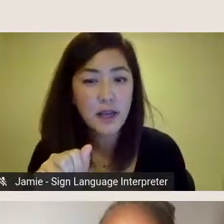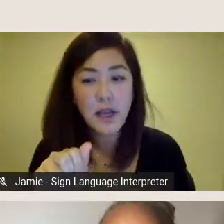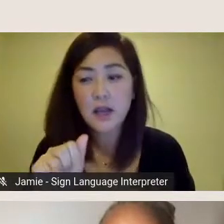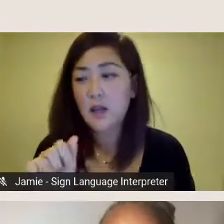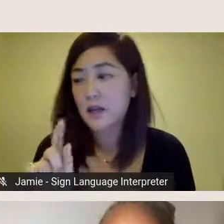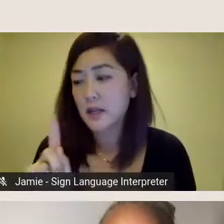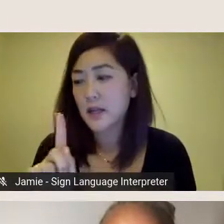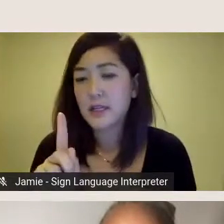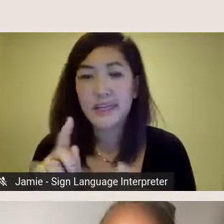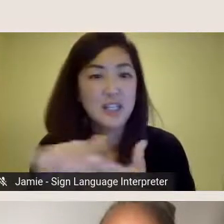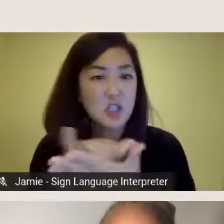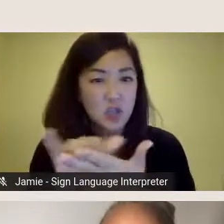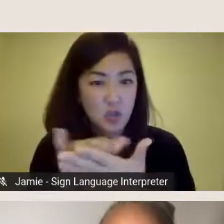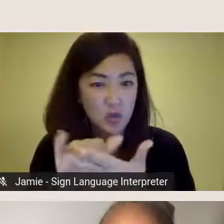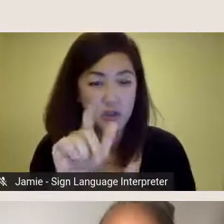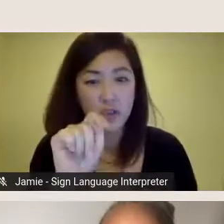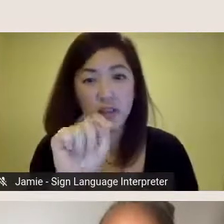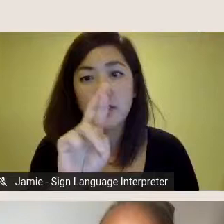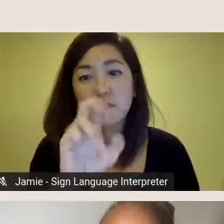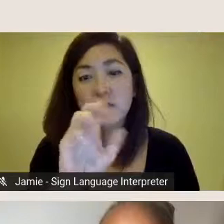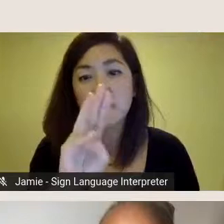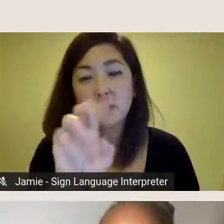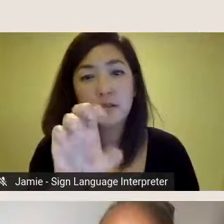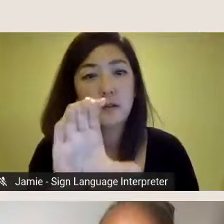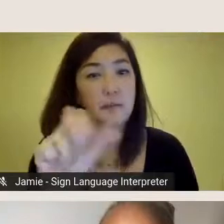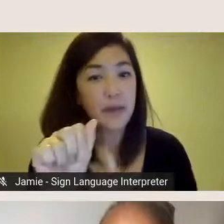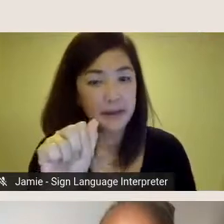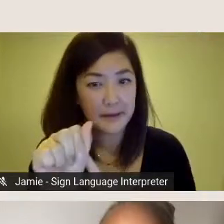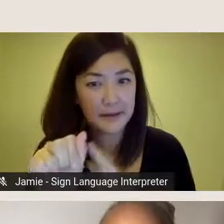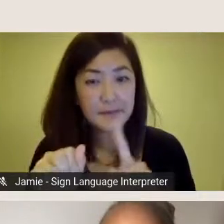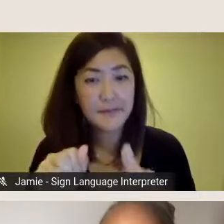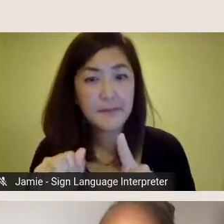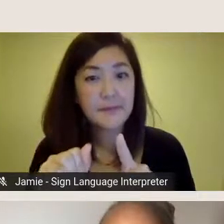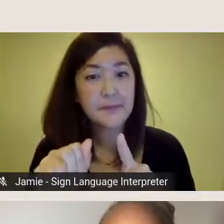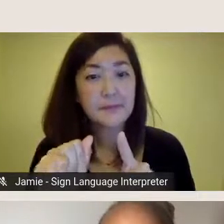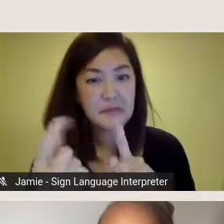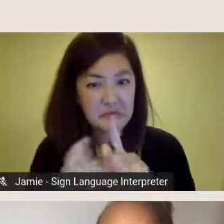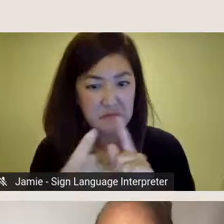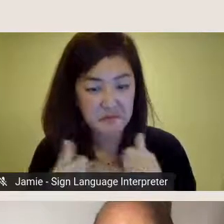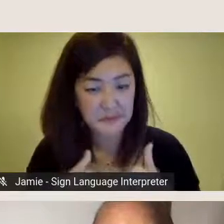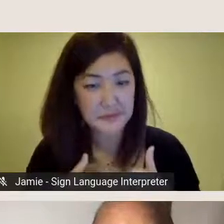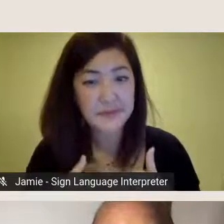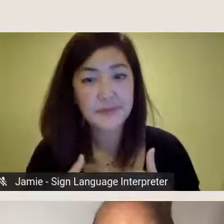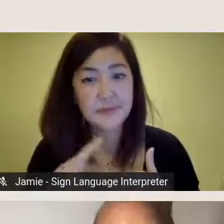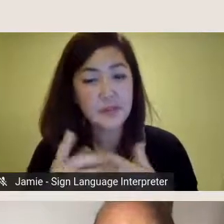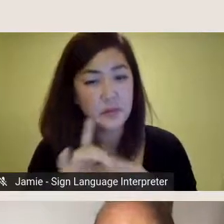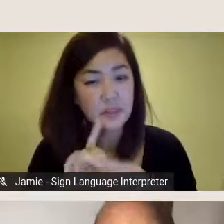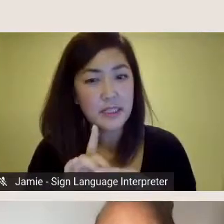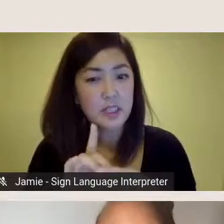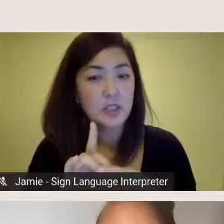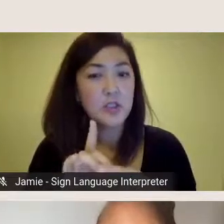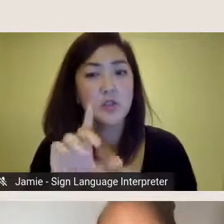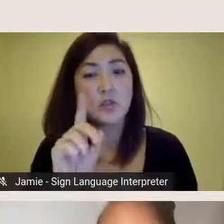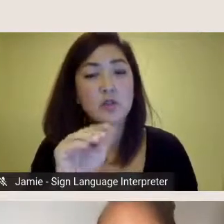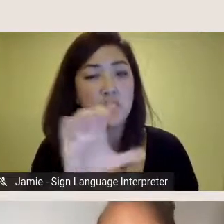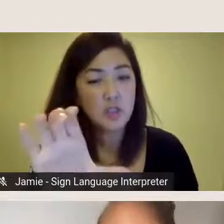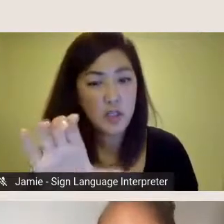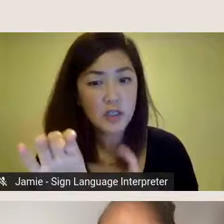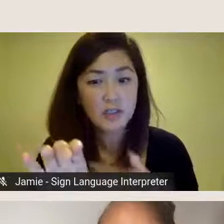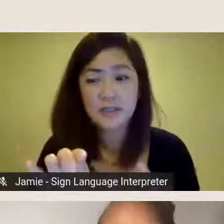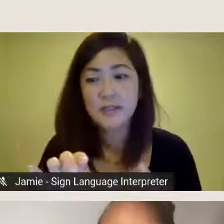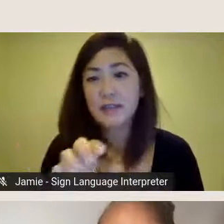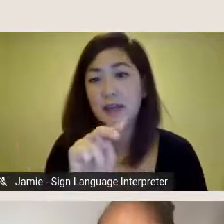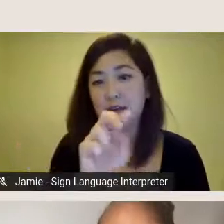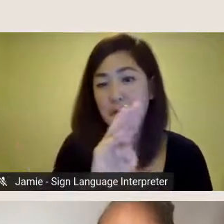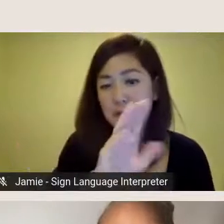Tribeca, and she came up afterwards. It had to do with it was a documentary about Stephon Marbury, who's an NBA player